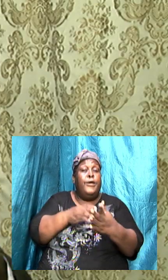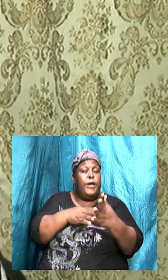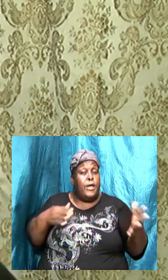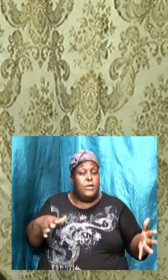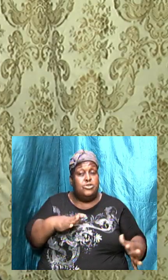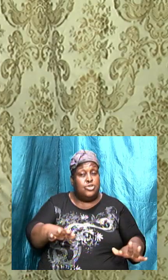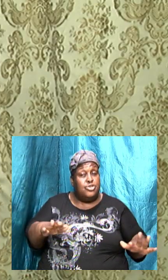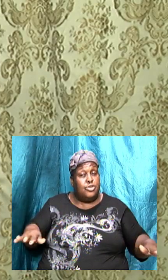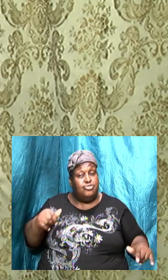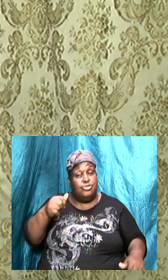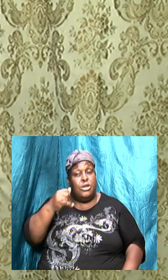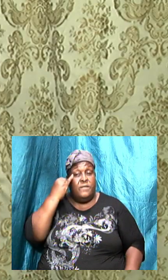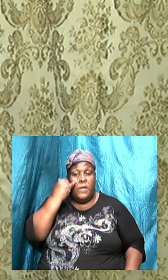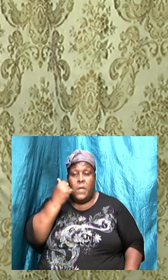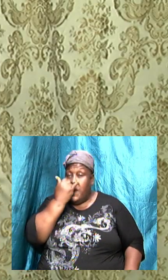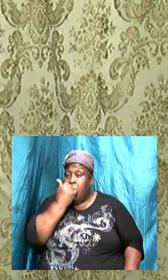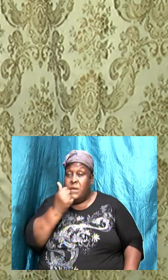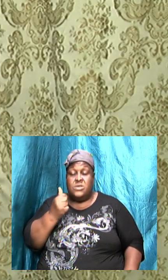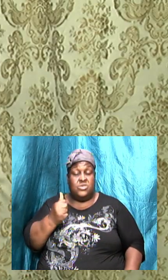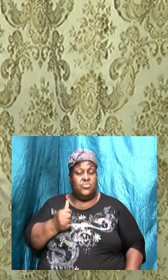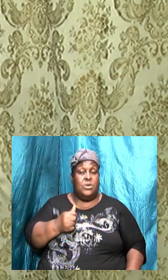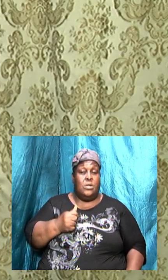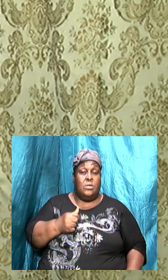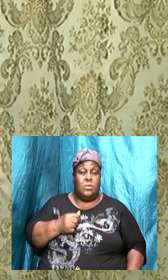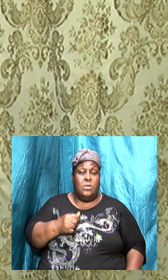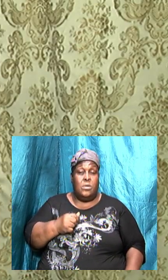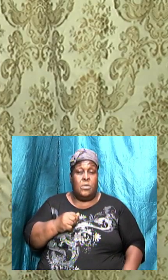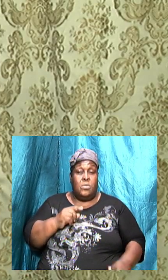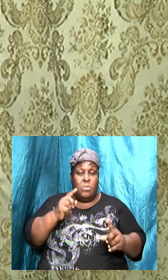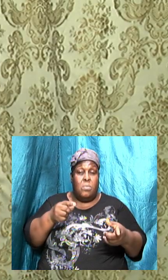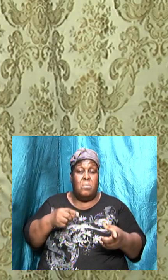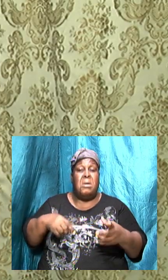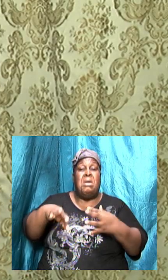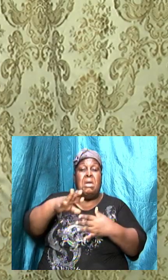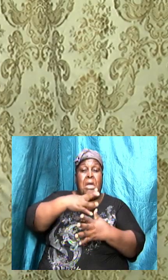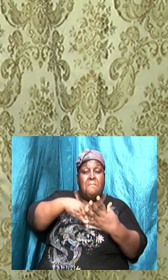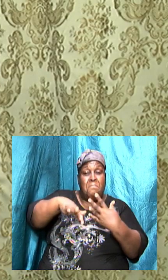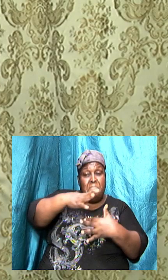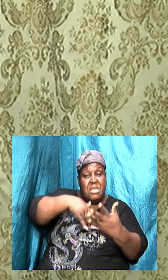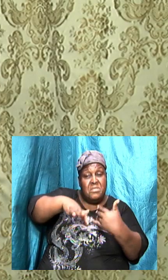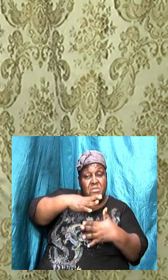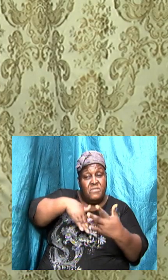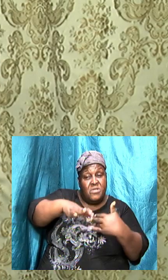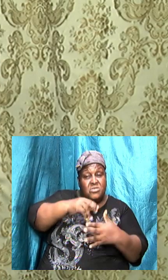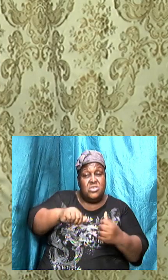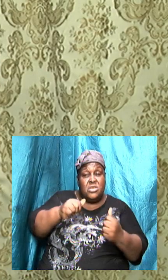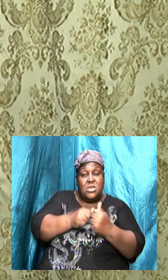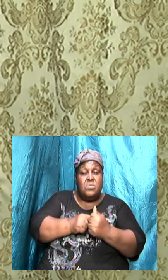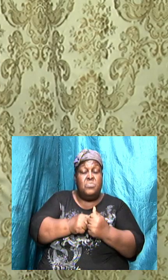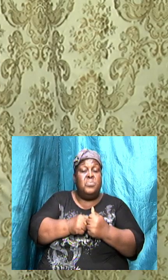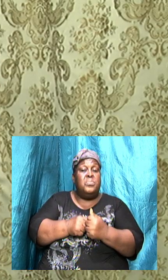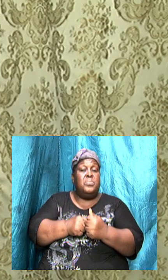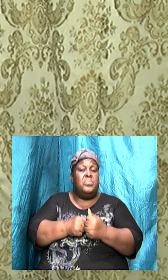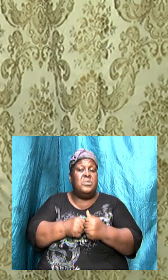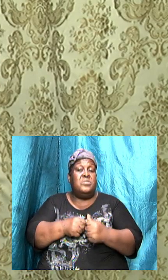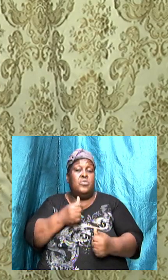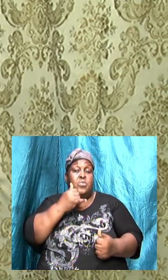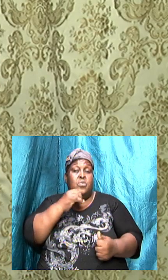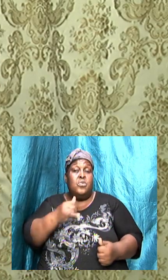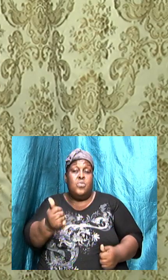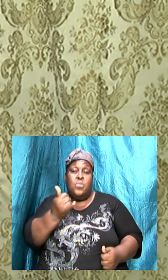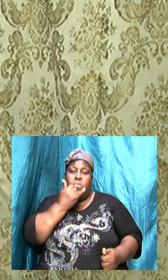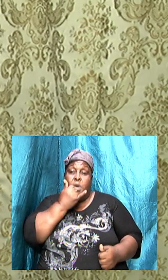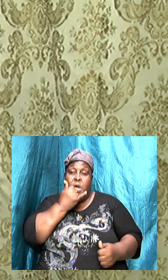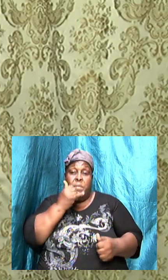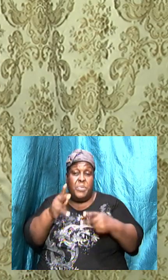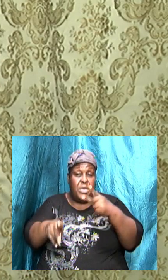they had gone into this state of compromise and mixing up with everybody else. He fought against them